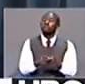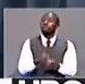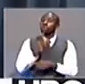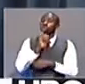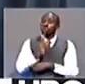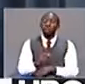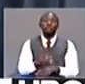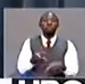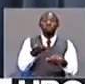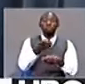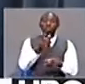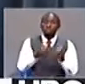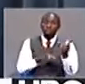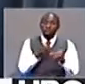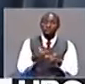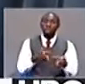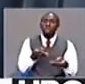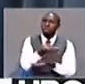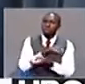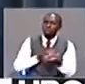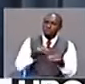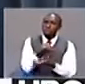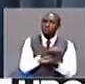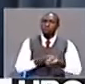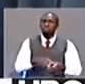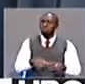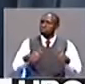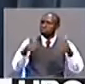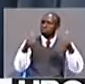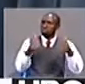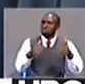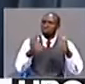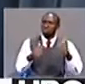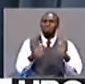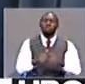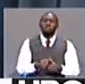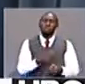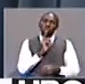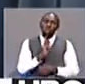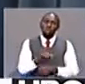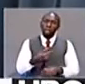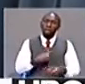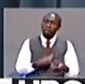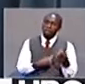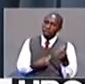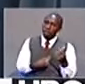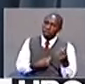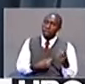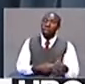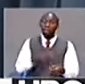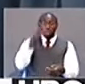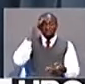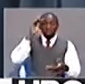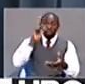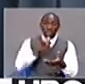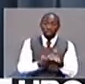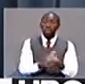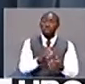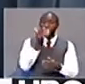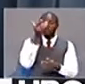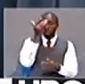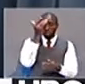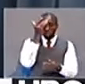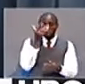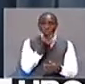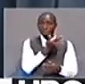are economically and socially healthy and had money. So that is what he did. He believed that a Christian must